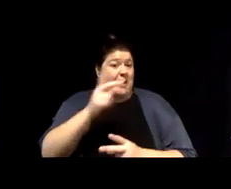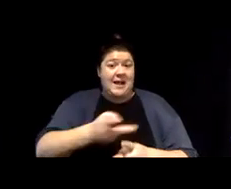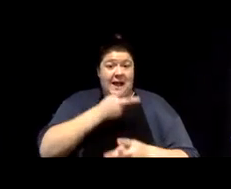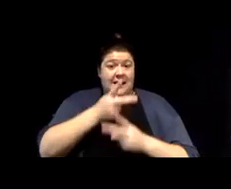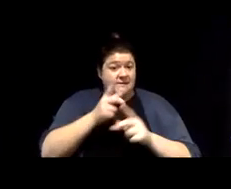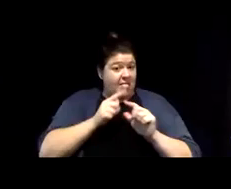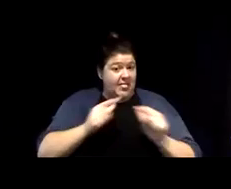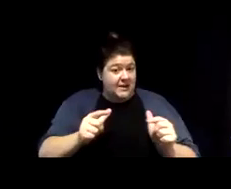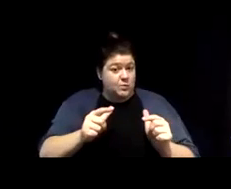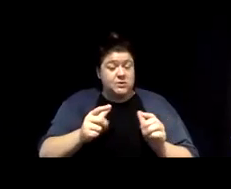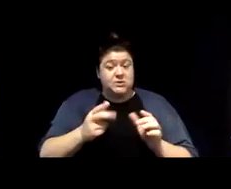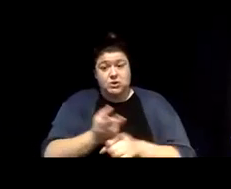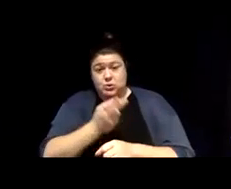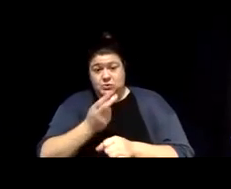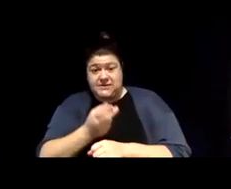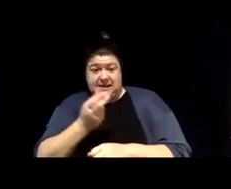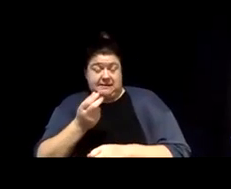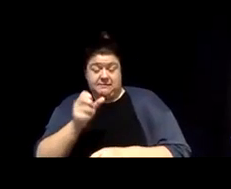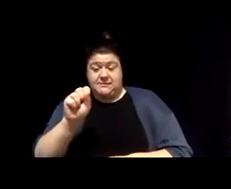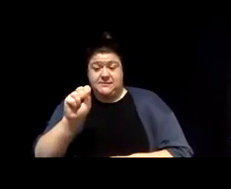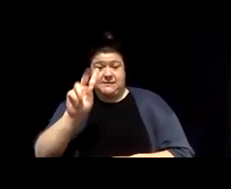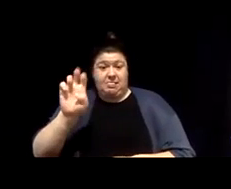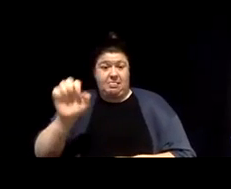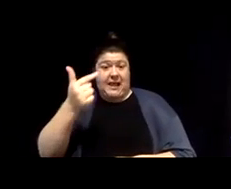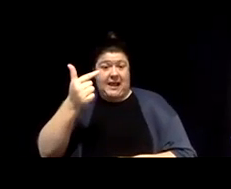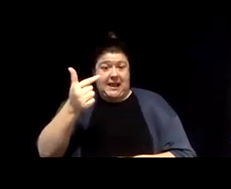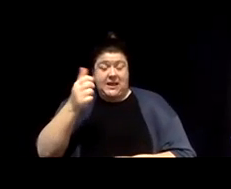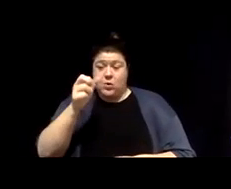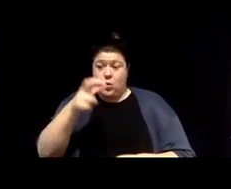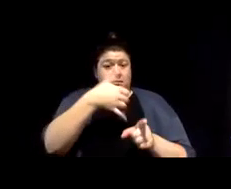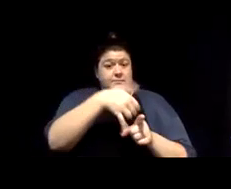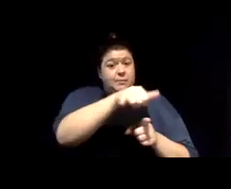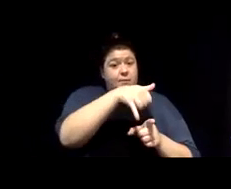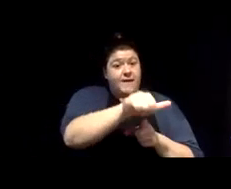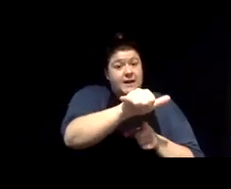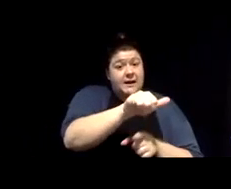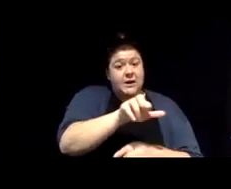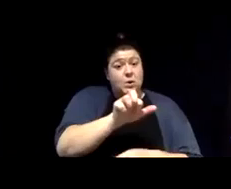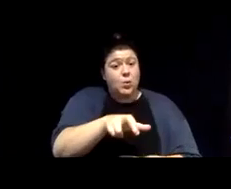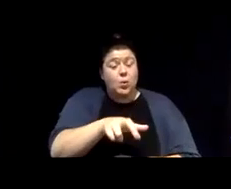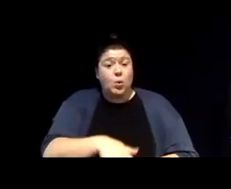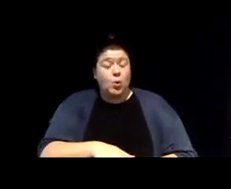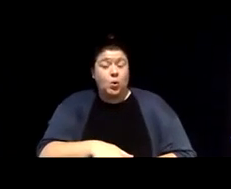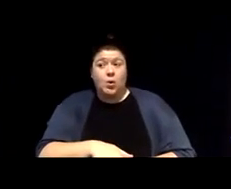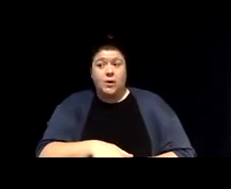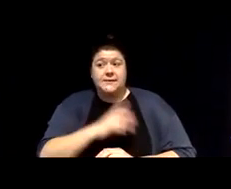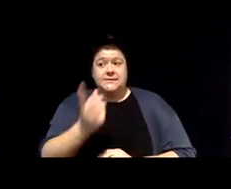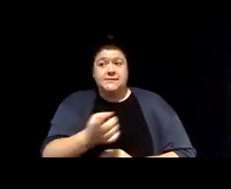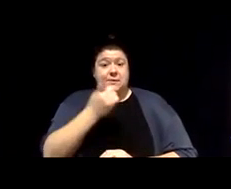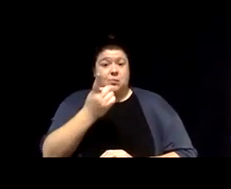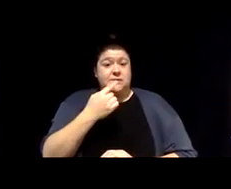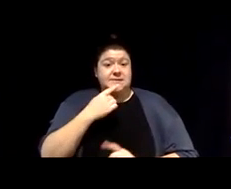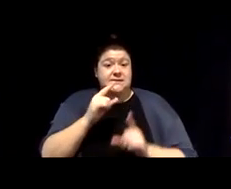using slang? Is someone using profanity? If someone says the word,